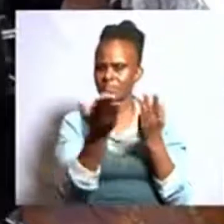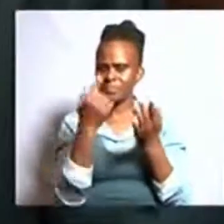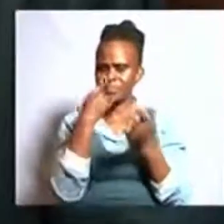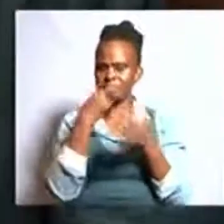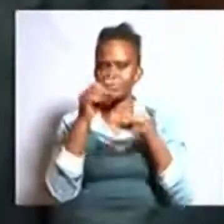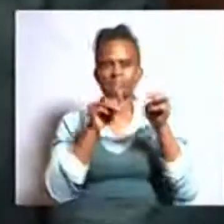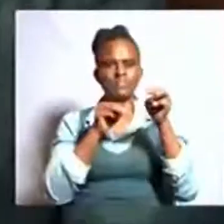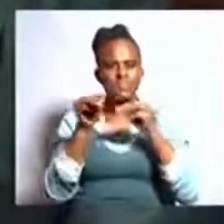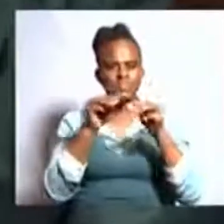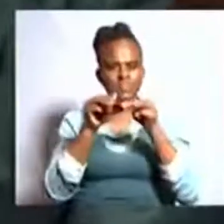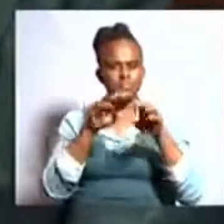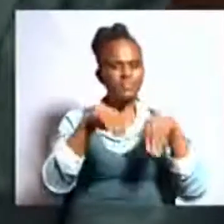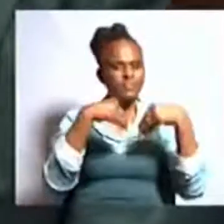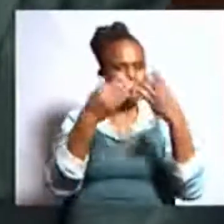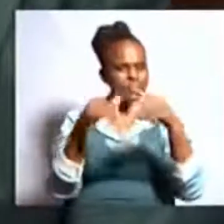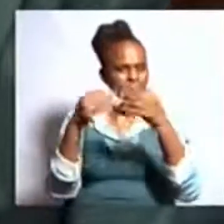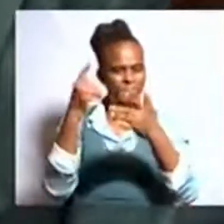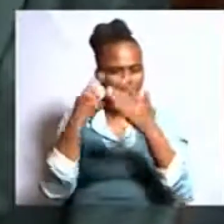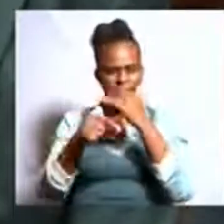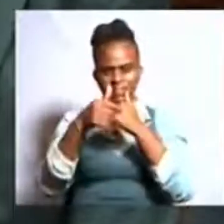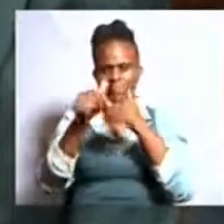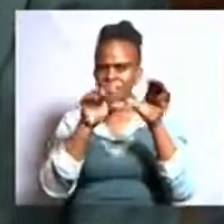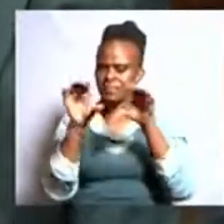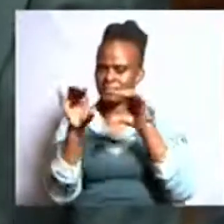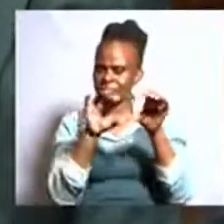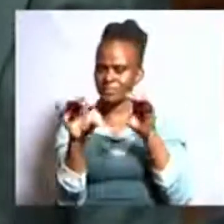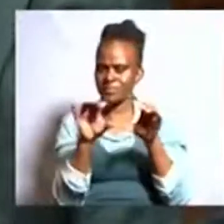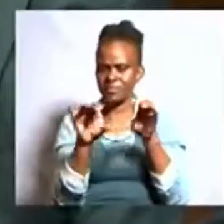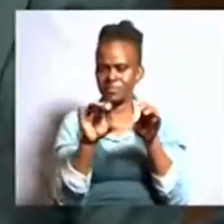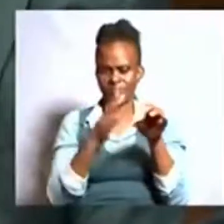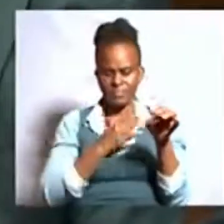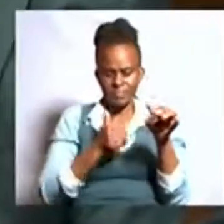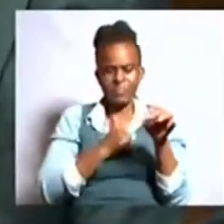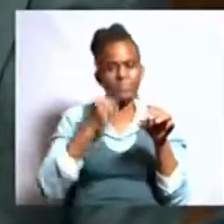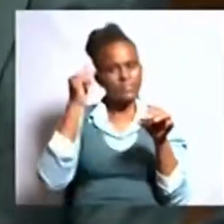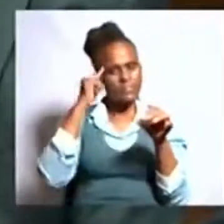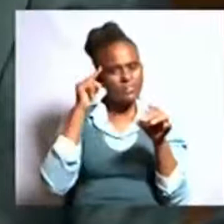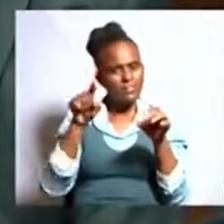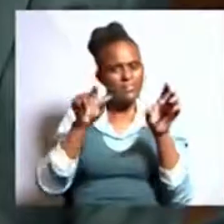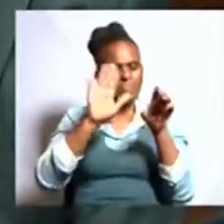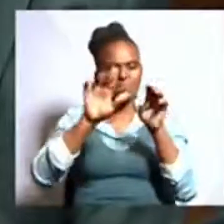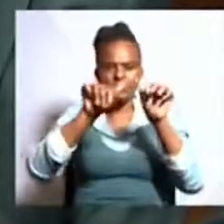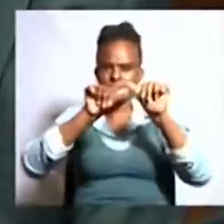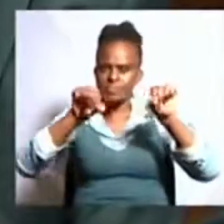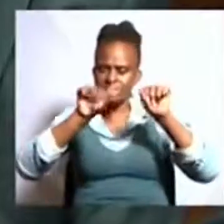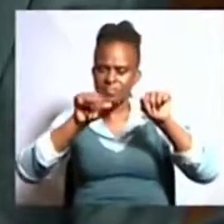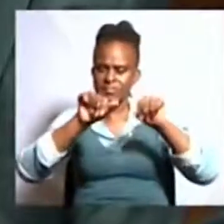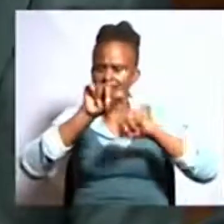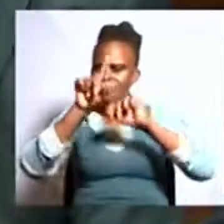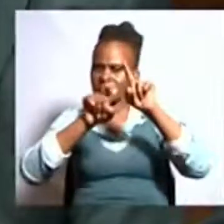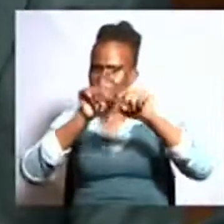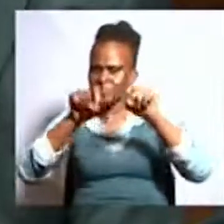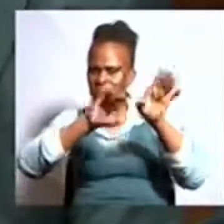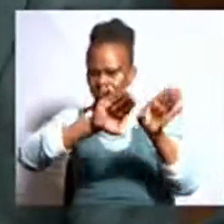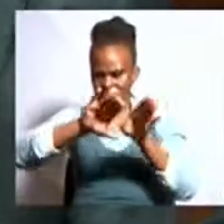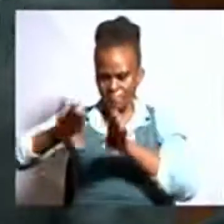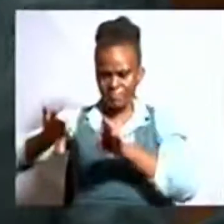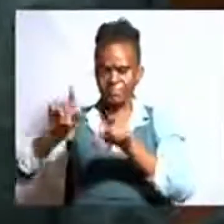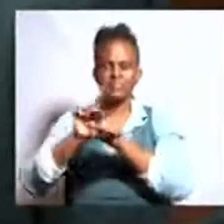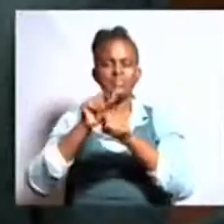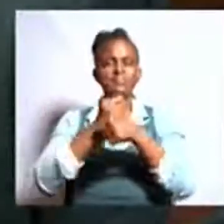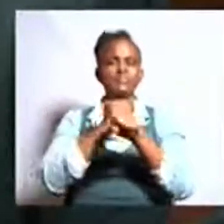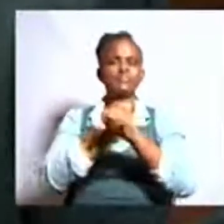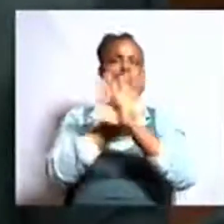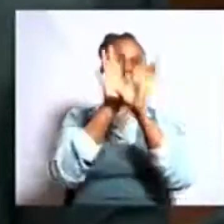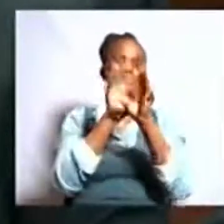to provide what they did, I think their audit queries have been put aside and they made the corrections that were necessary.